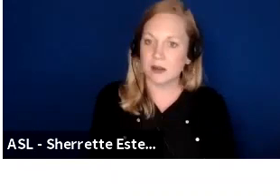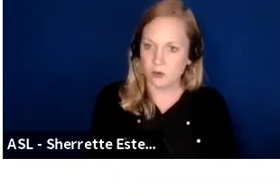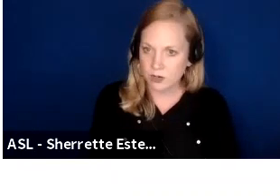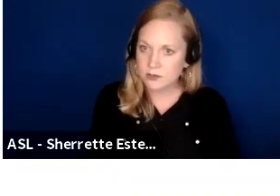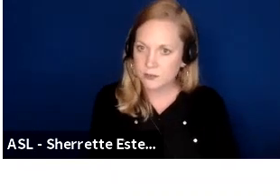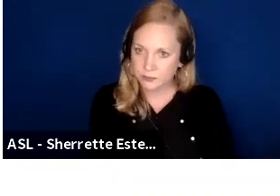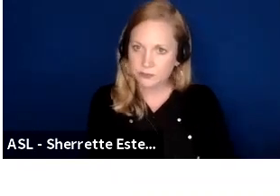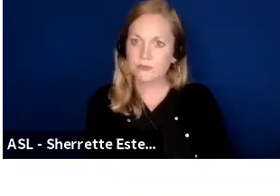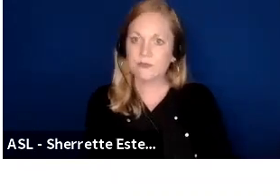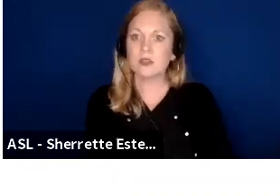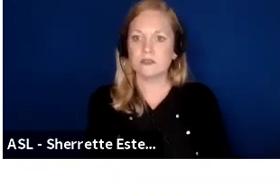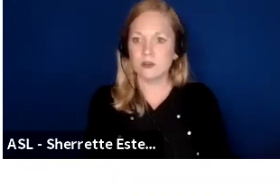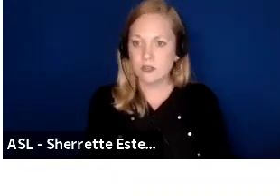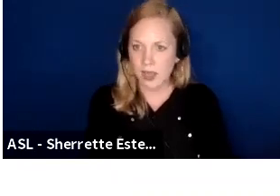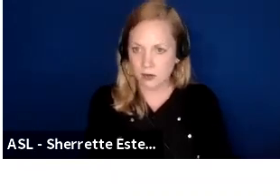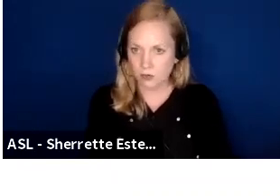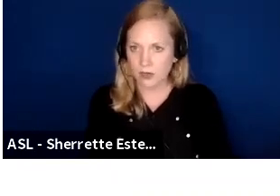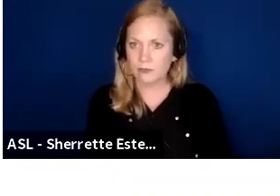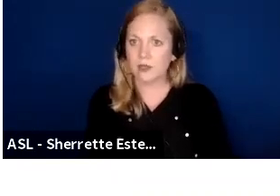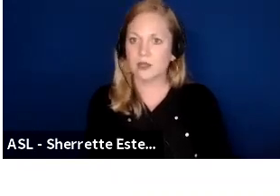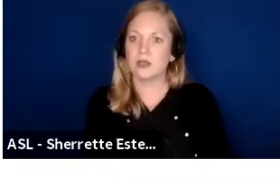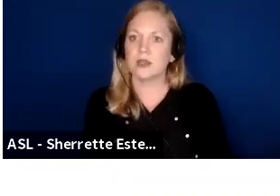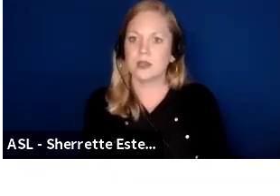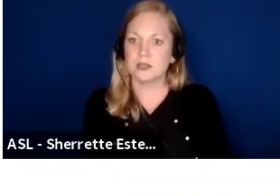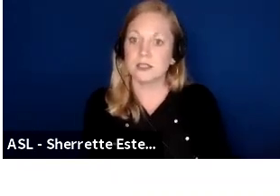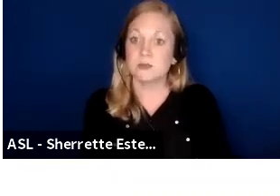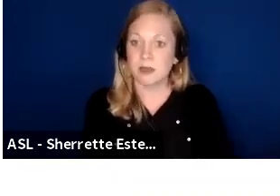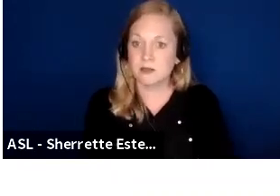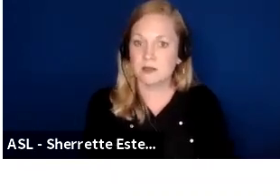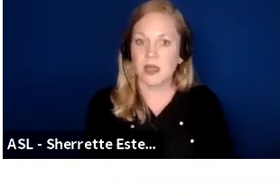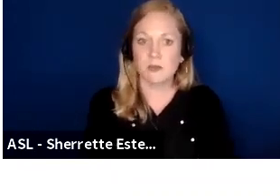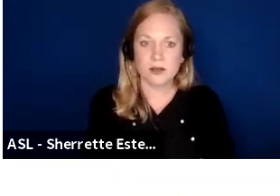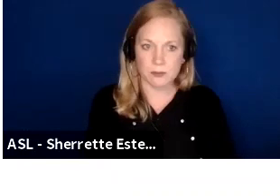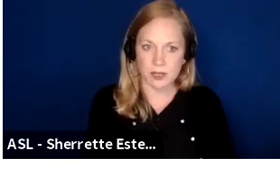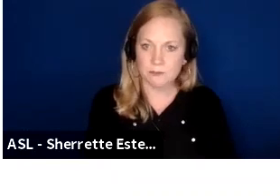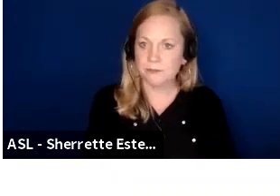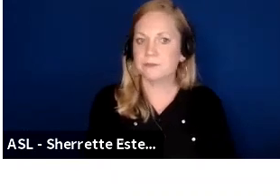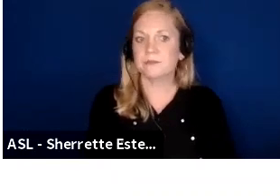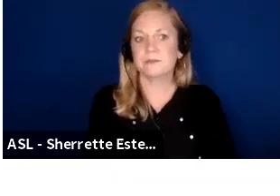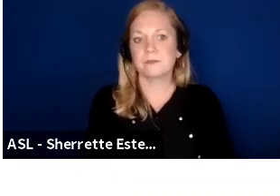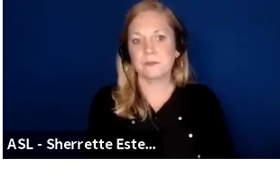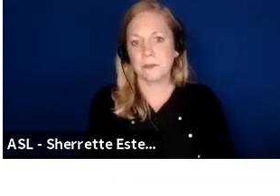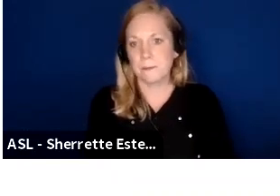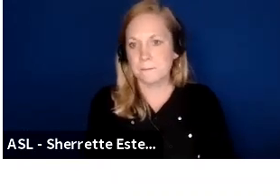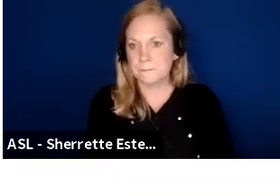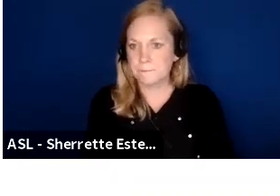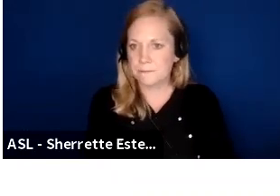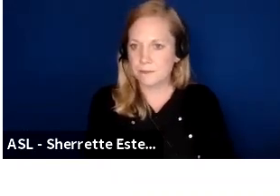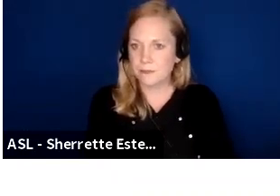different categories. The first category is space and proximity.